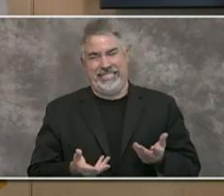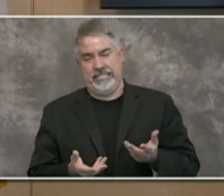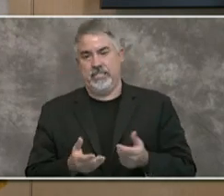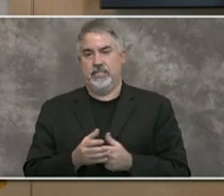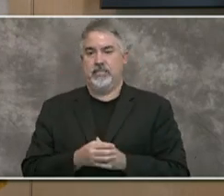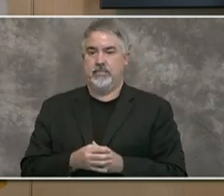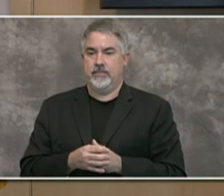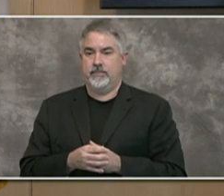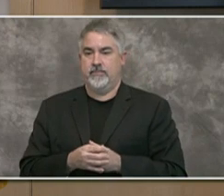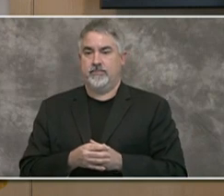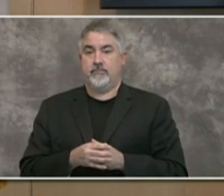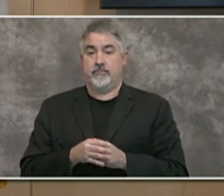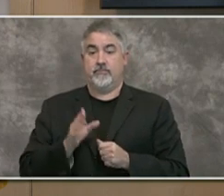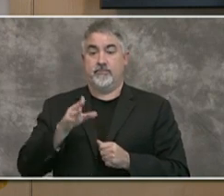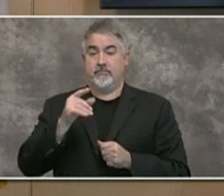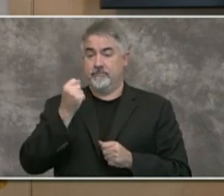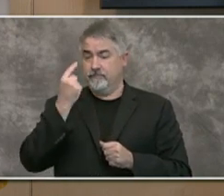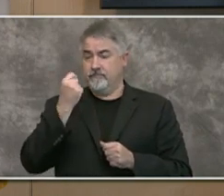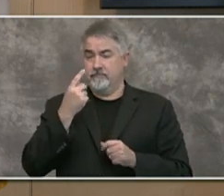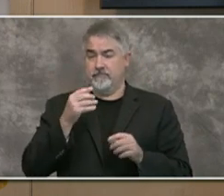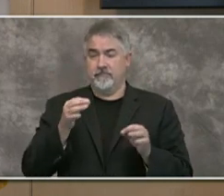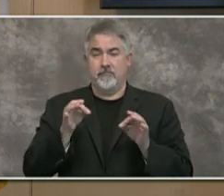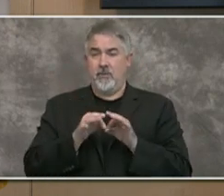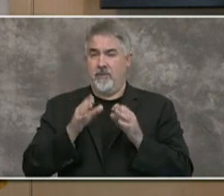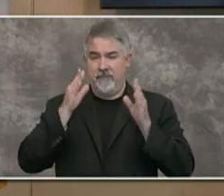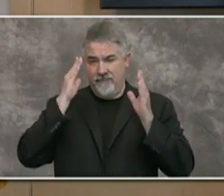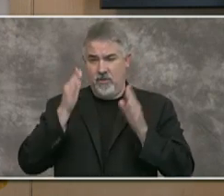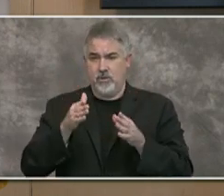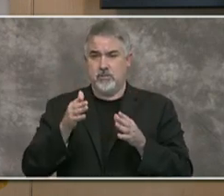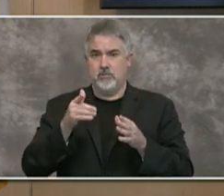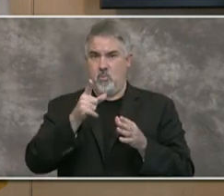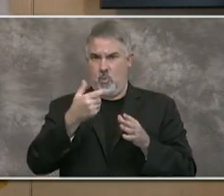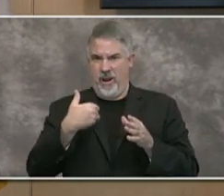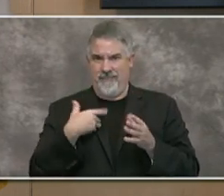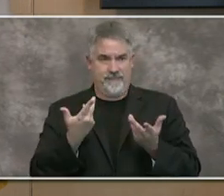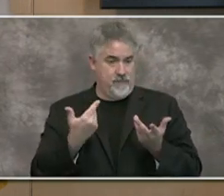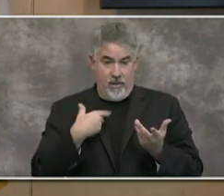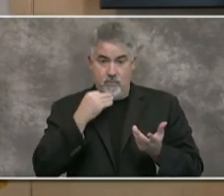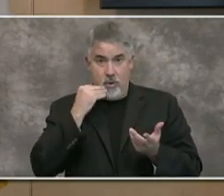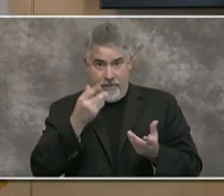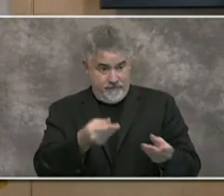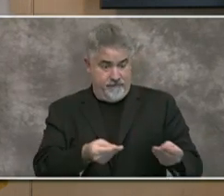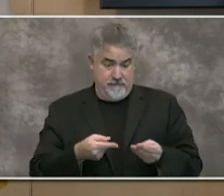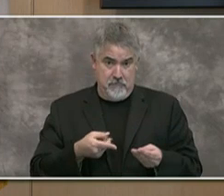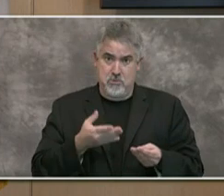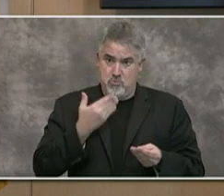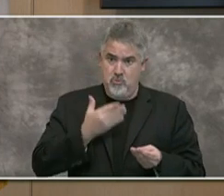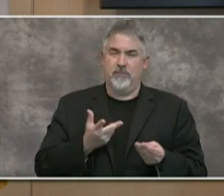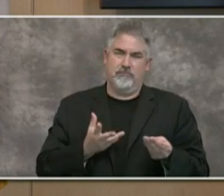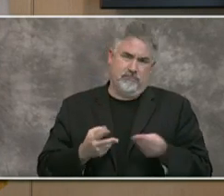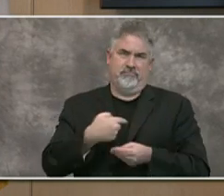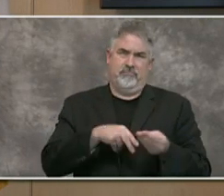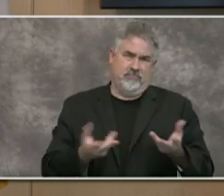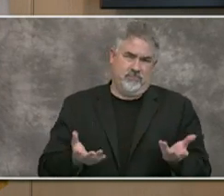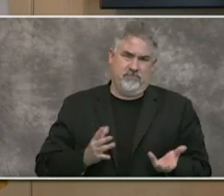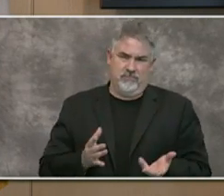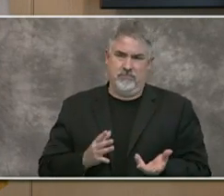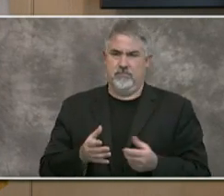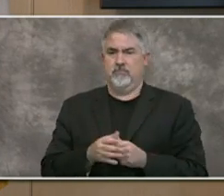I think that what you should be doing is using what you have. And again, you should wear what's comfortable for